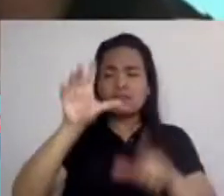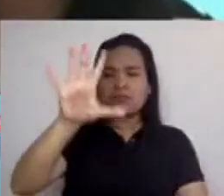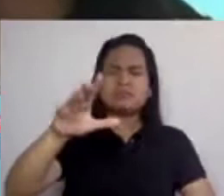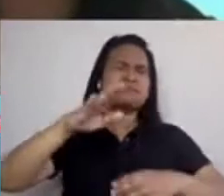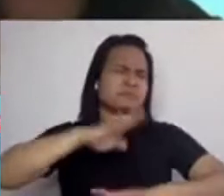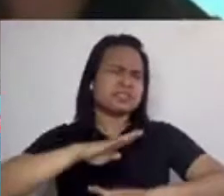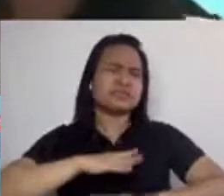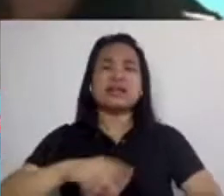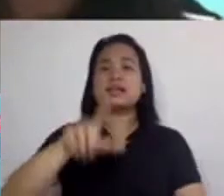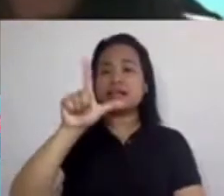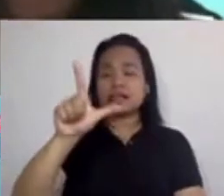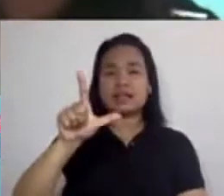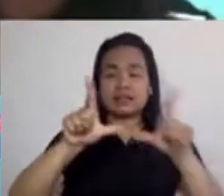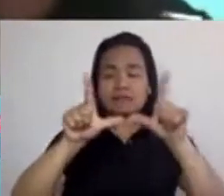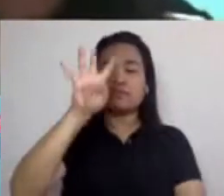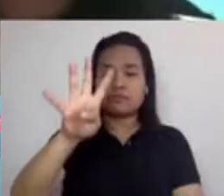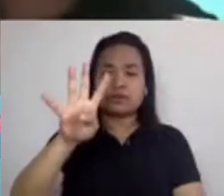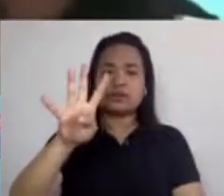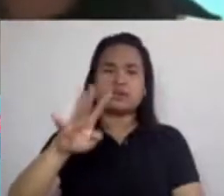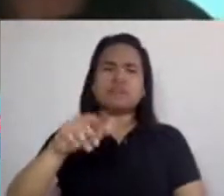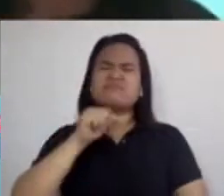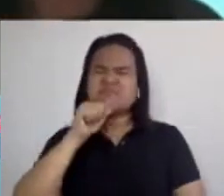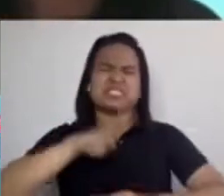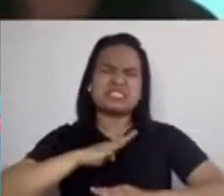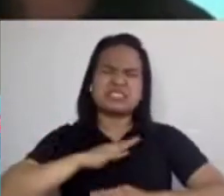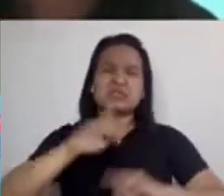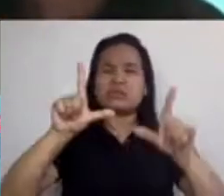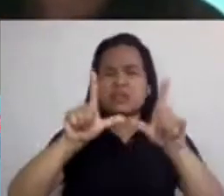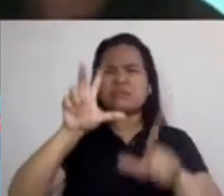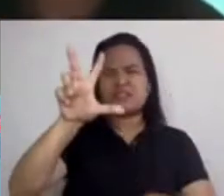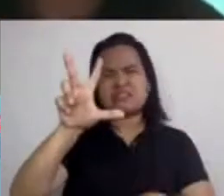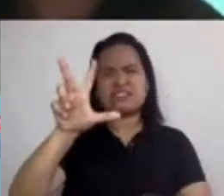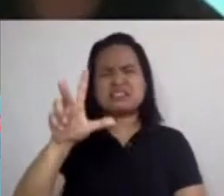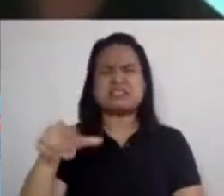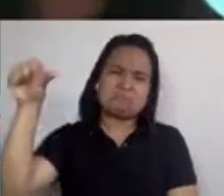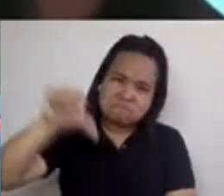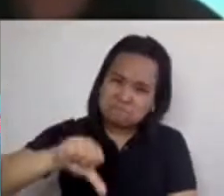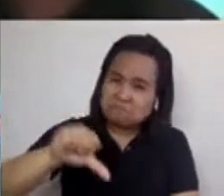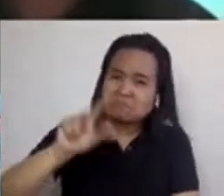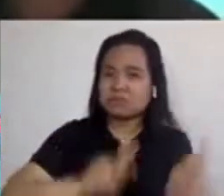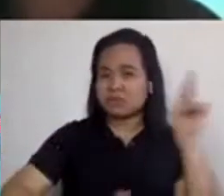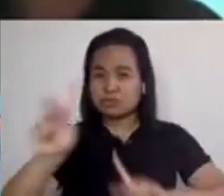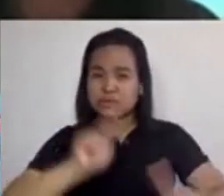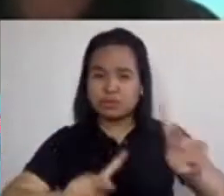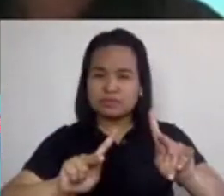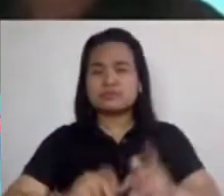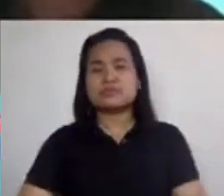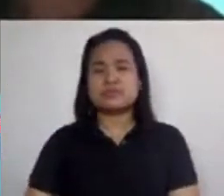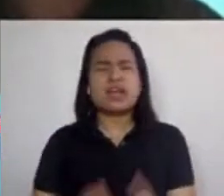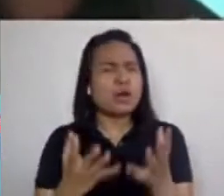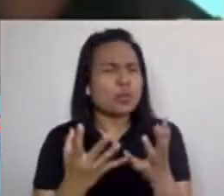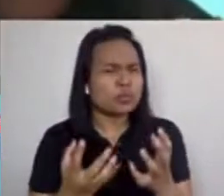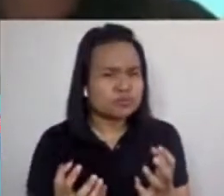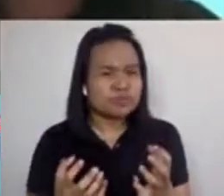level 3 or a poor performance. So I would like to briefly show you